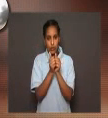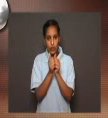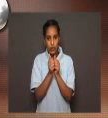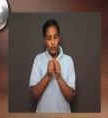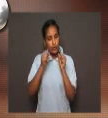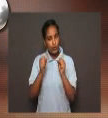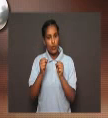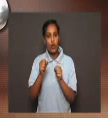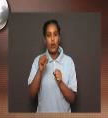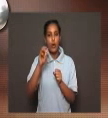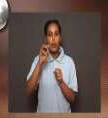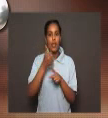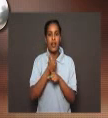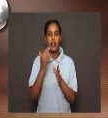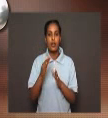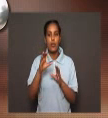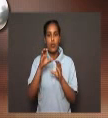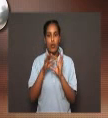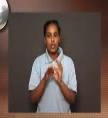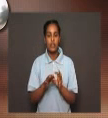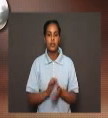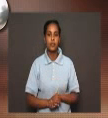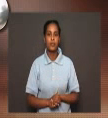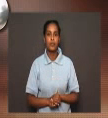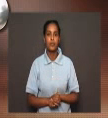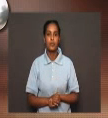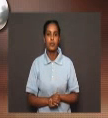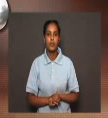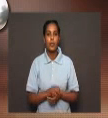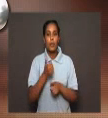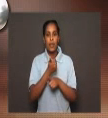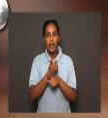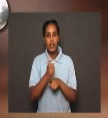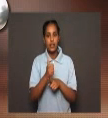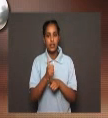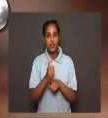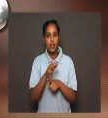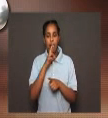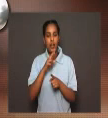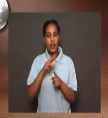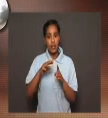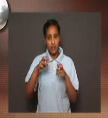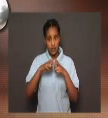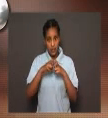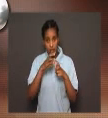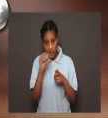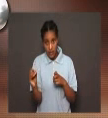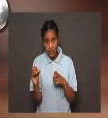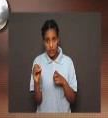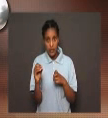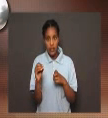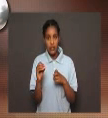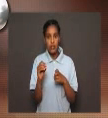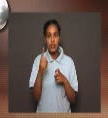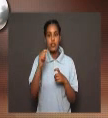strong metallic bonding. Metals are electrically and